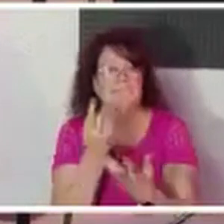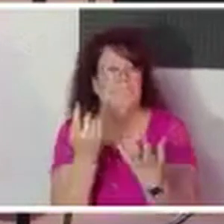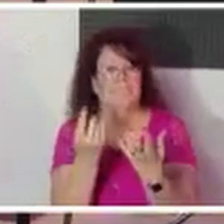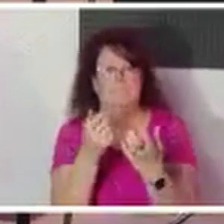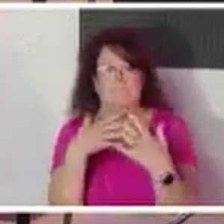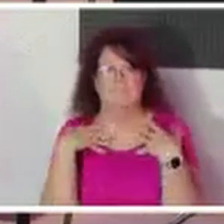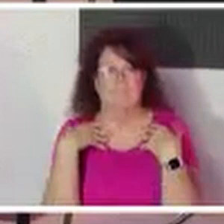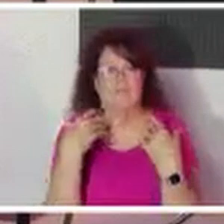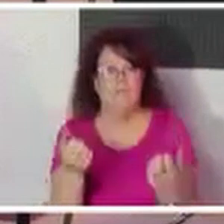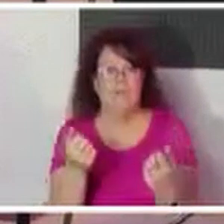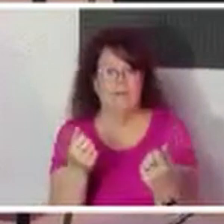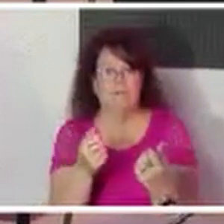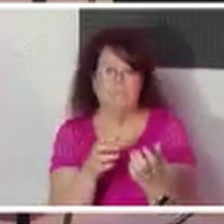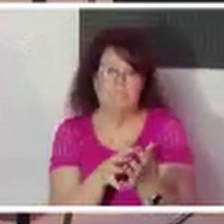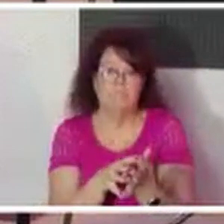a well-off community, right?